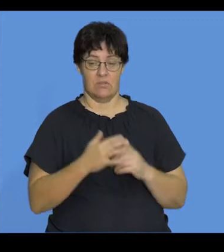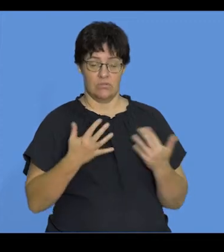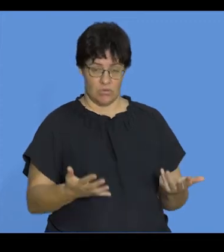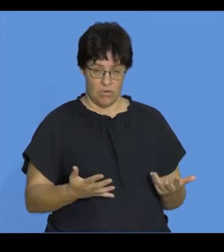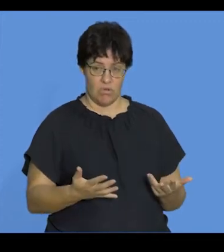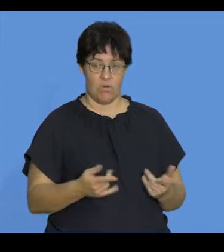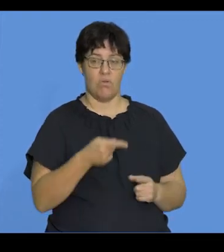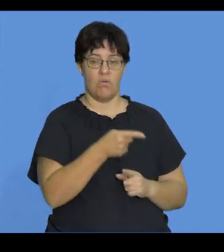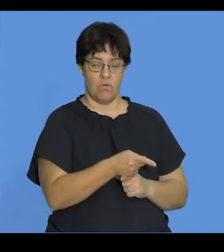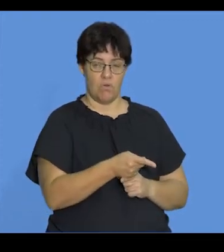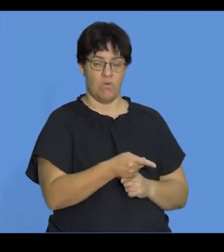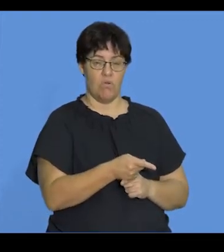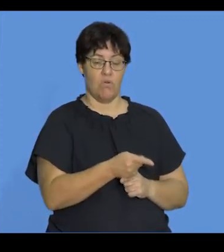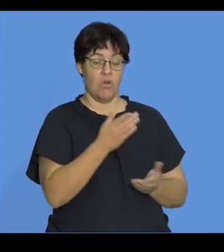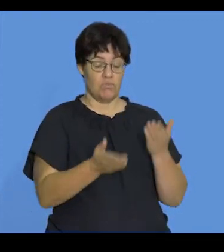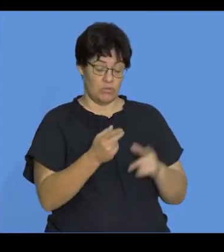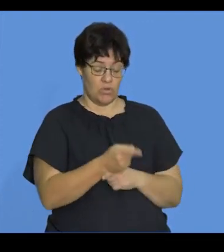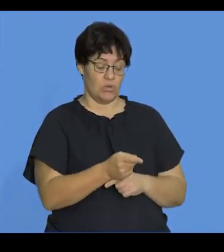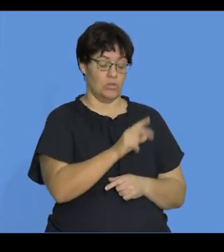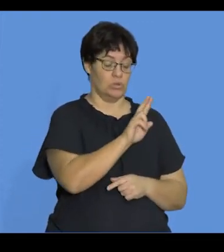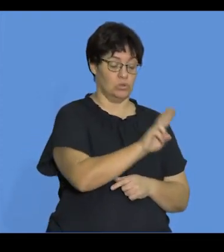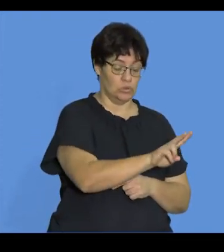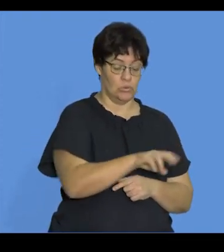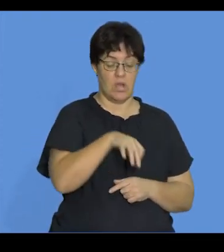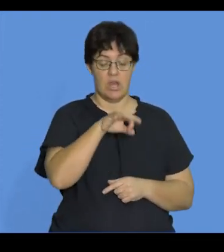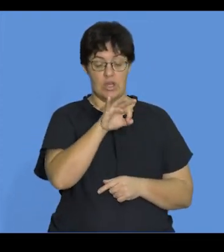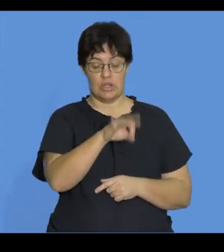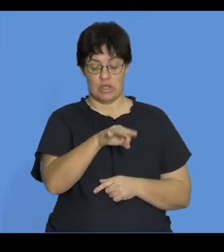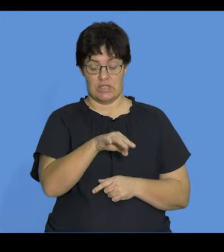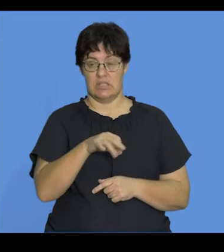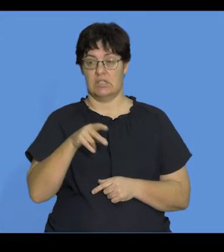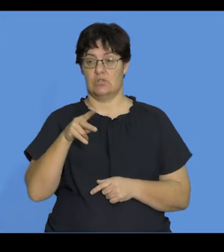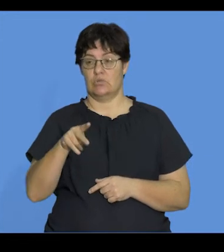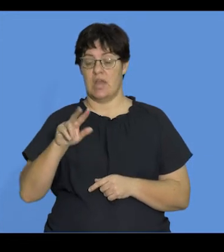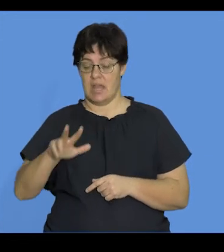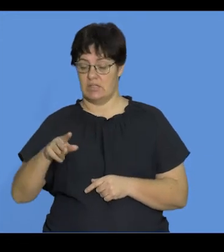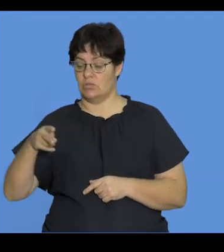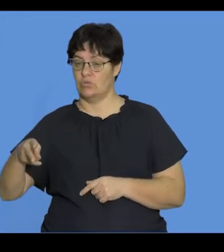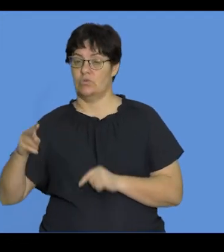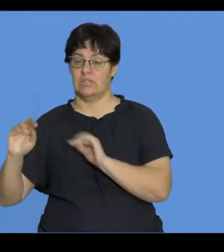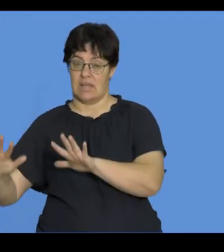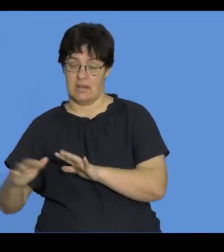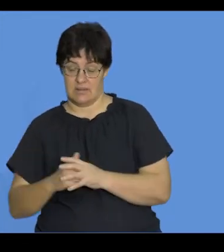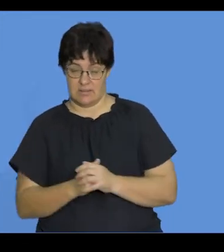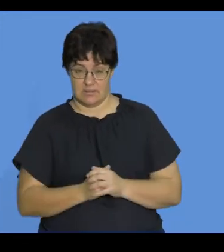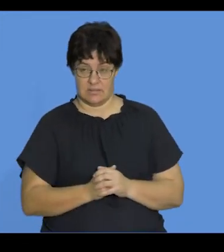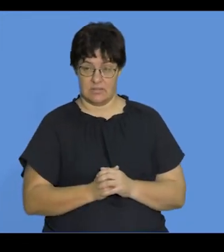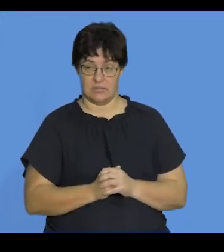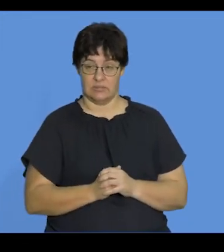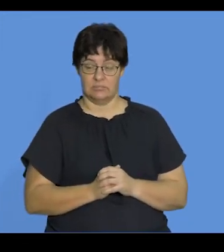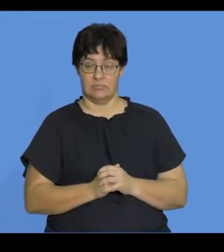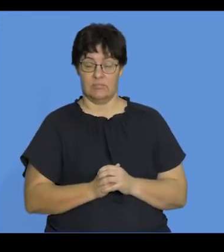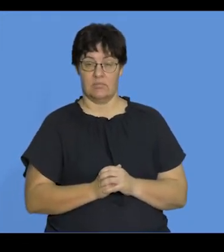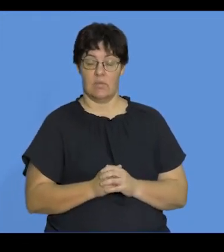So the stoichiometric ratio is 2 is to 13 is to 8 is to 10, right? Now